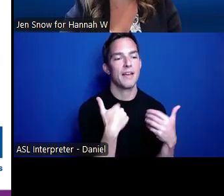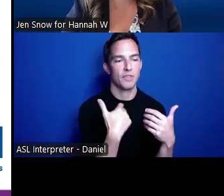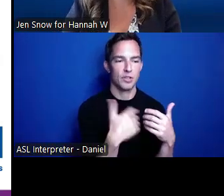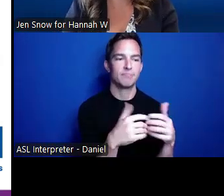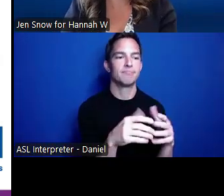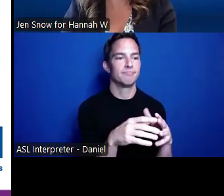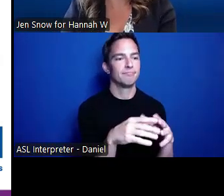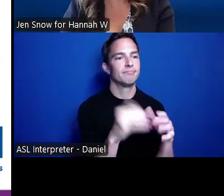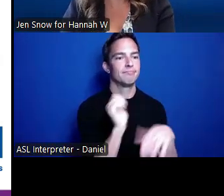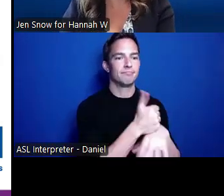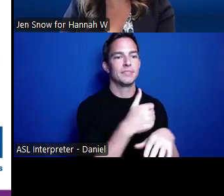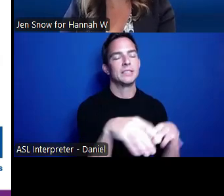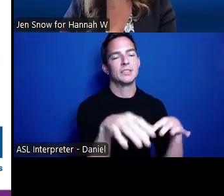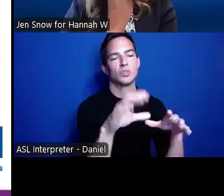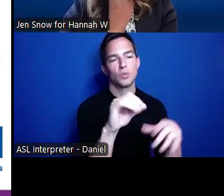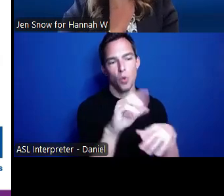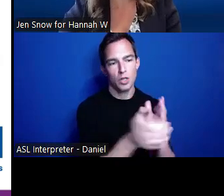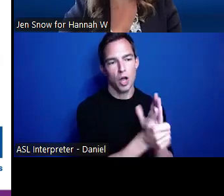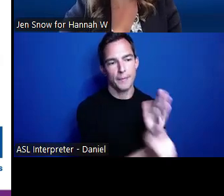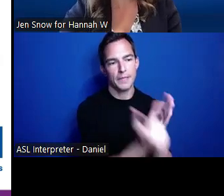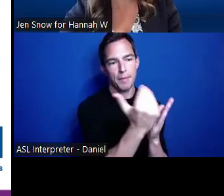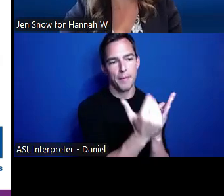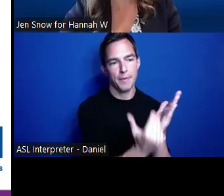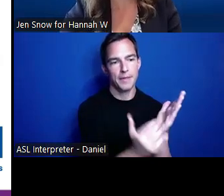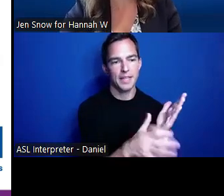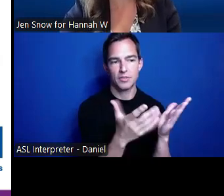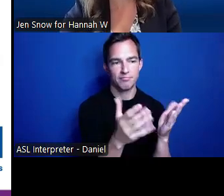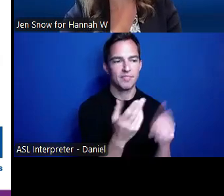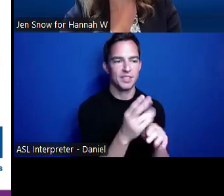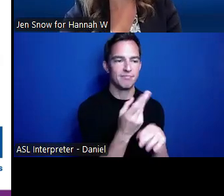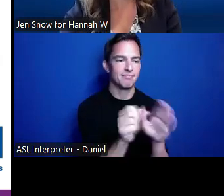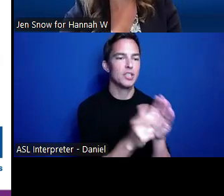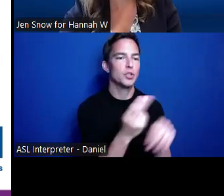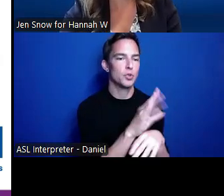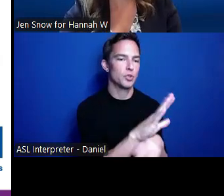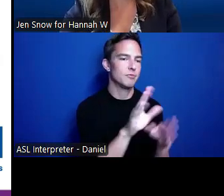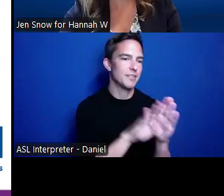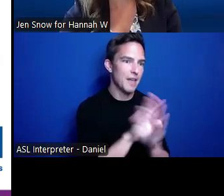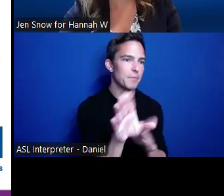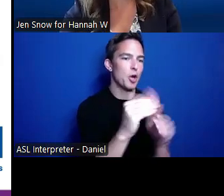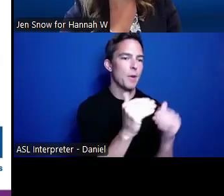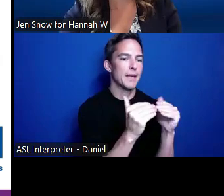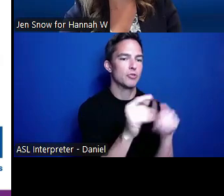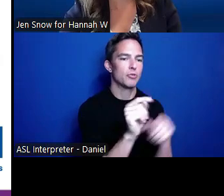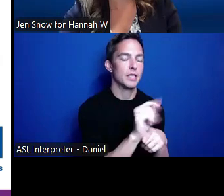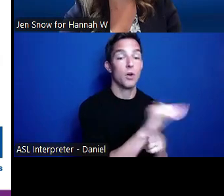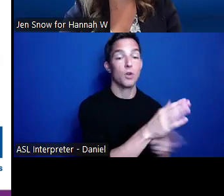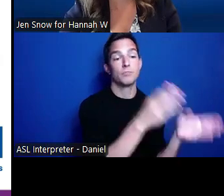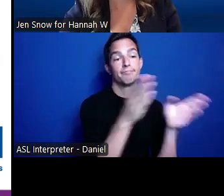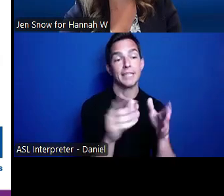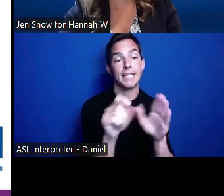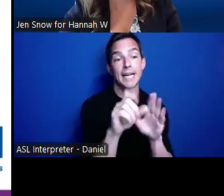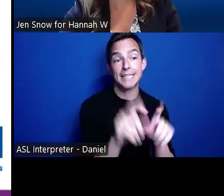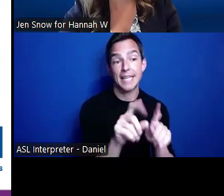established core competencies for peer support workers, and that's what most states use to develop their actual peer trainings. And then there's a test to show